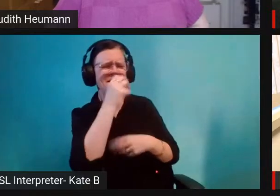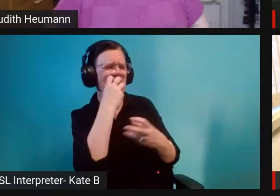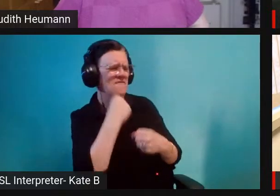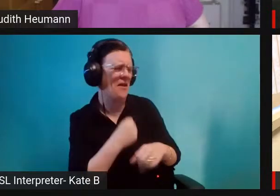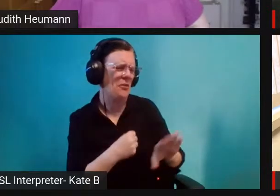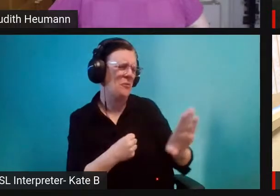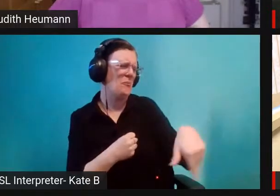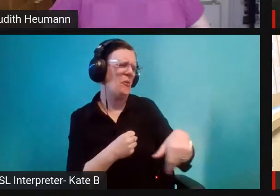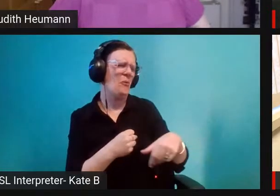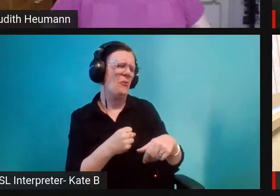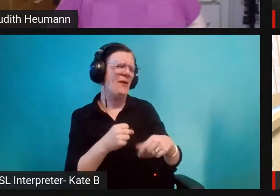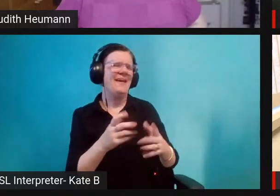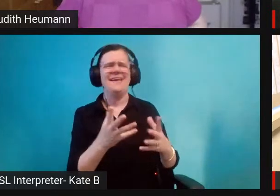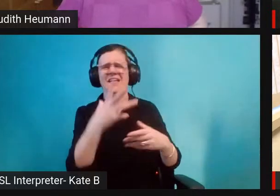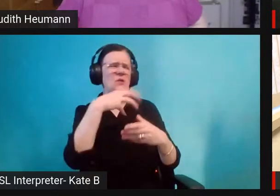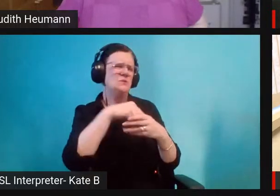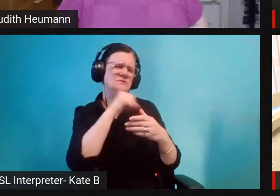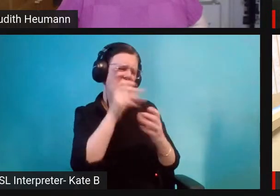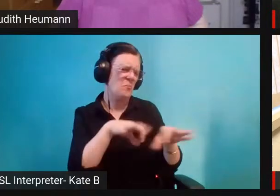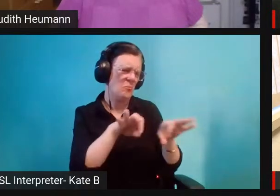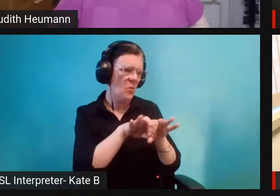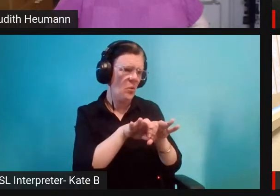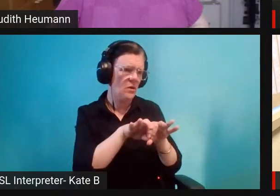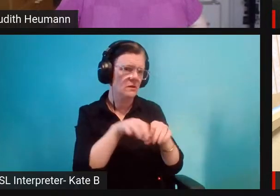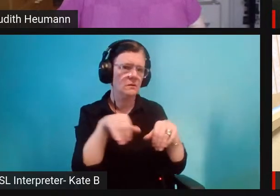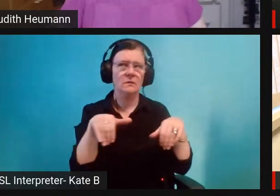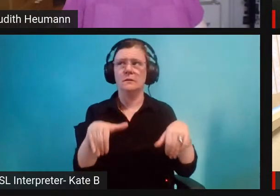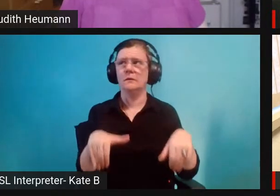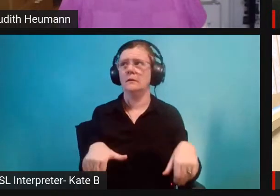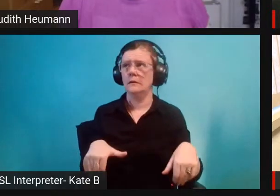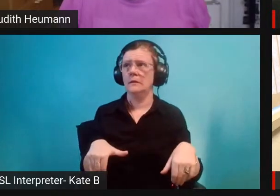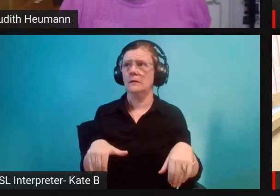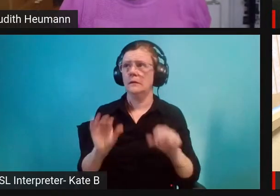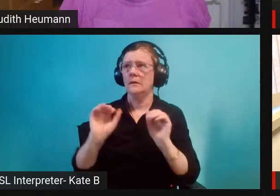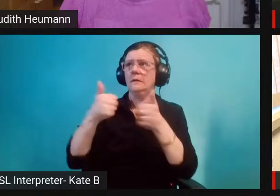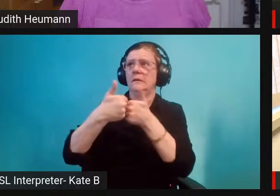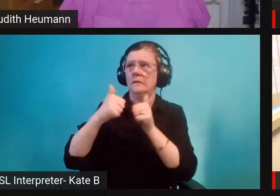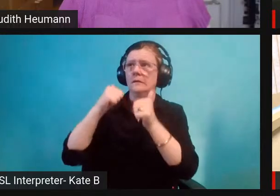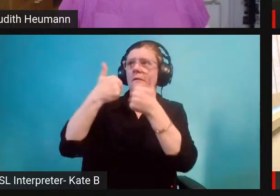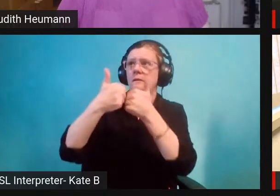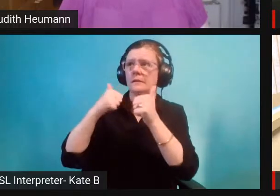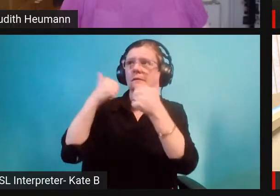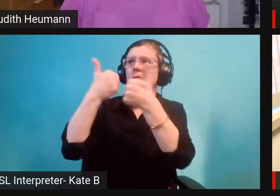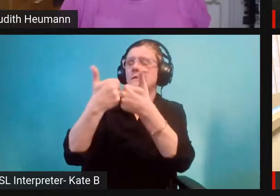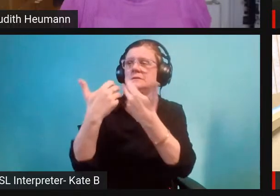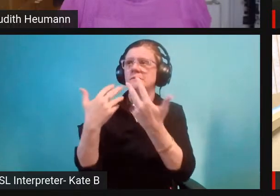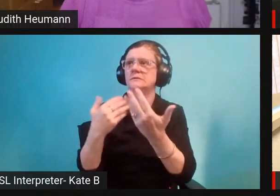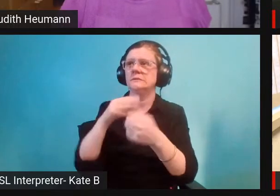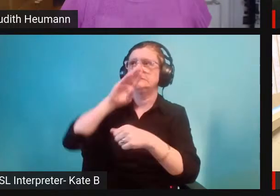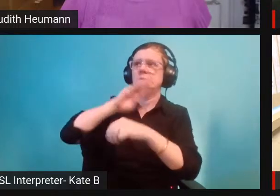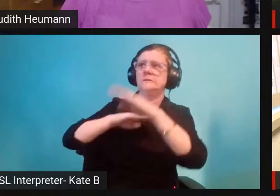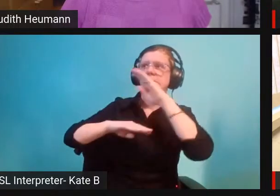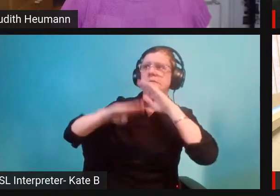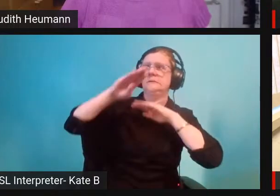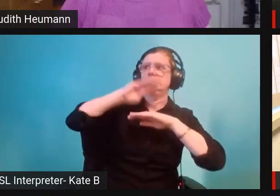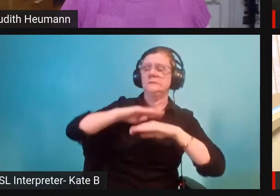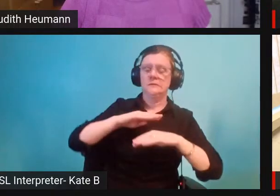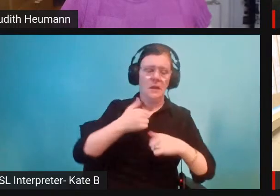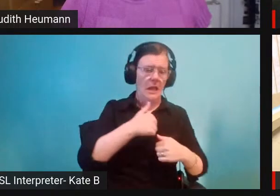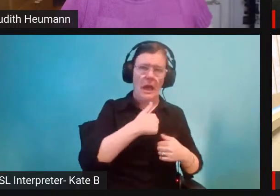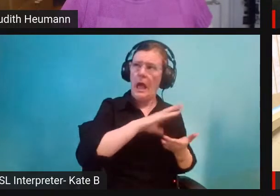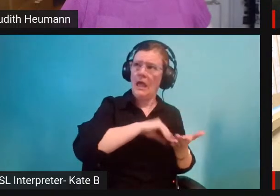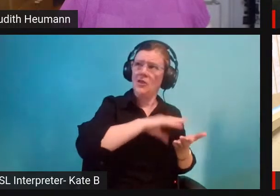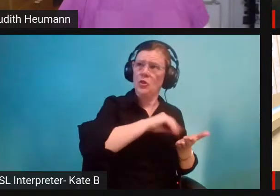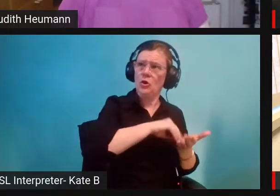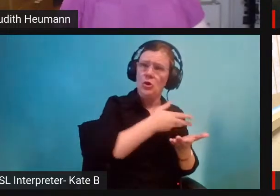of time, then it makes it more difficult for those individuals to be able to take what they learn and in